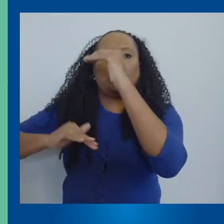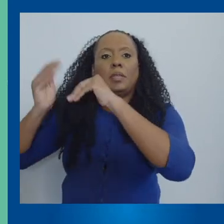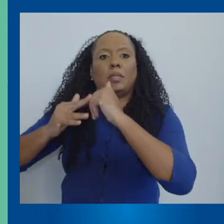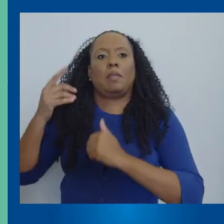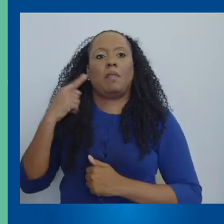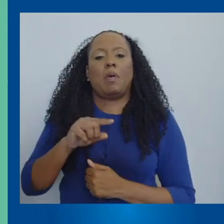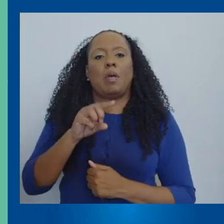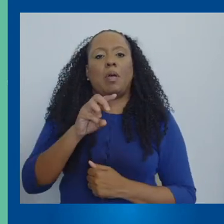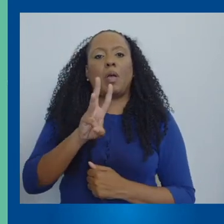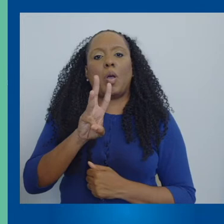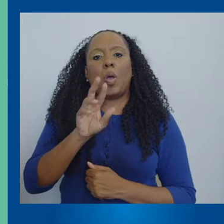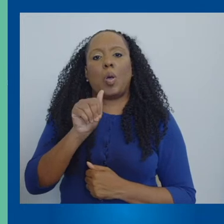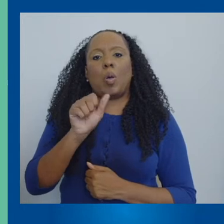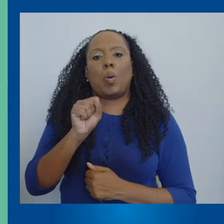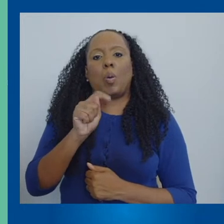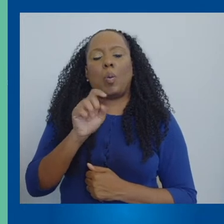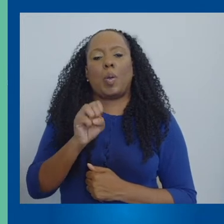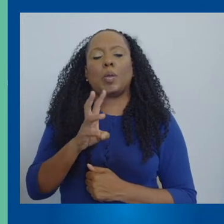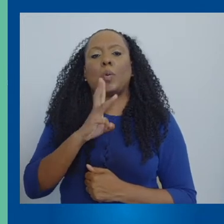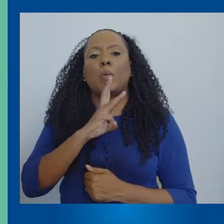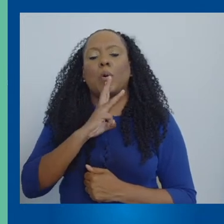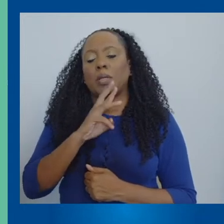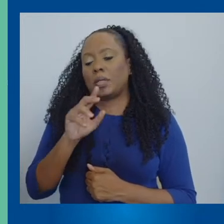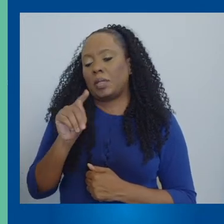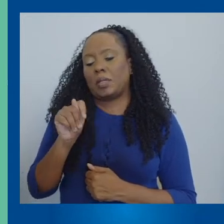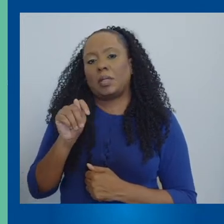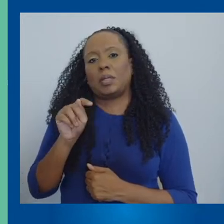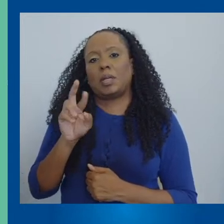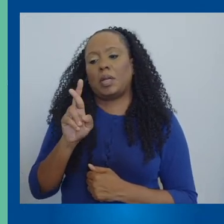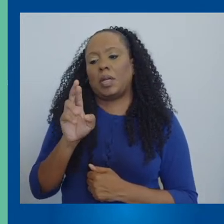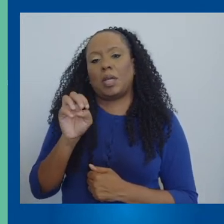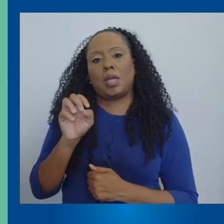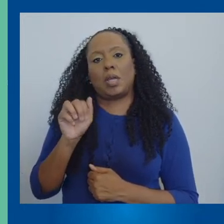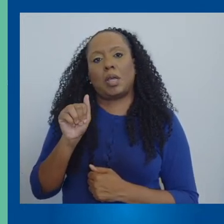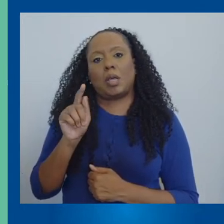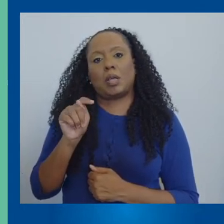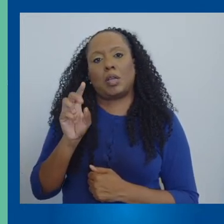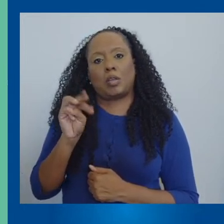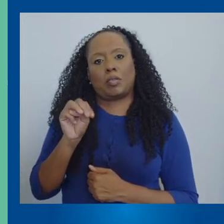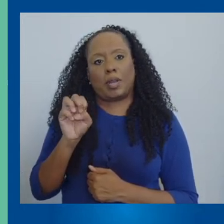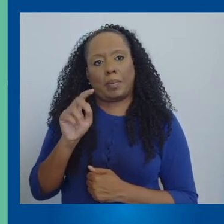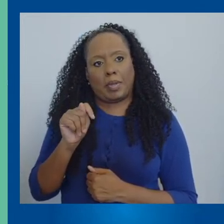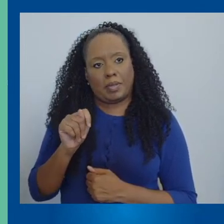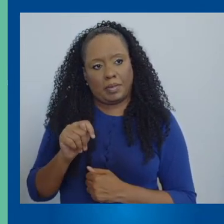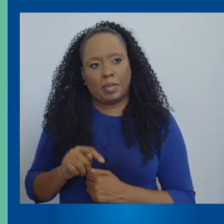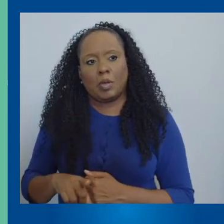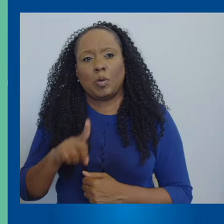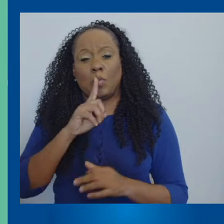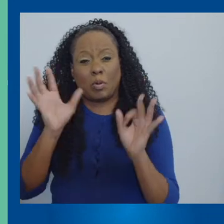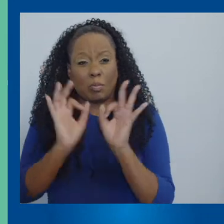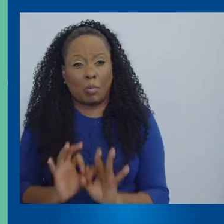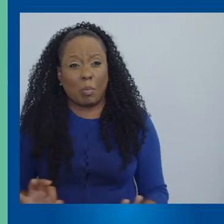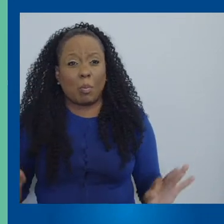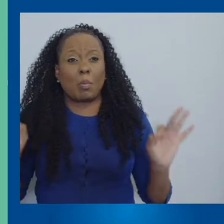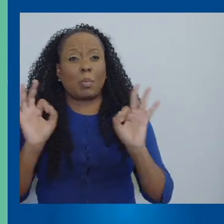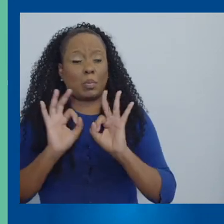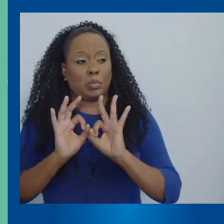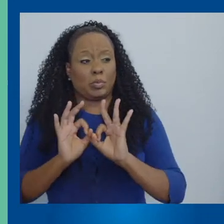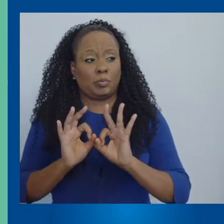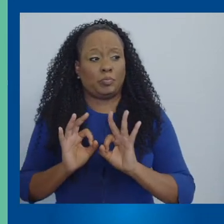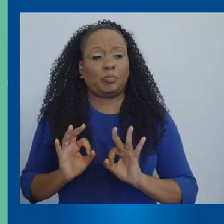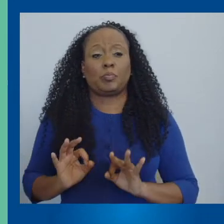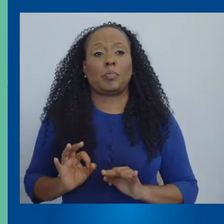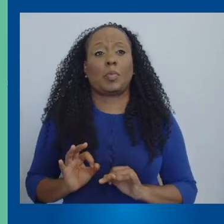not necessarily appropriate in every context. So we emphasize the importance of